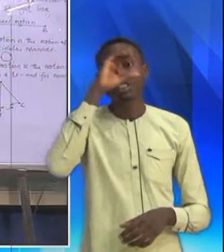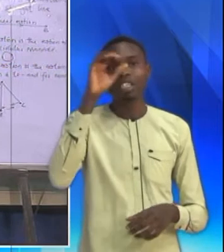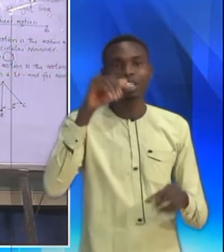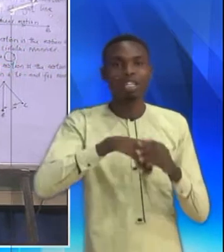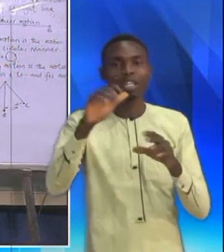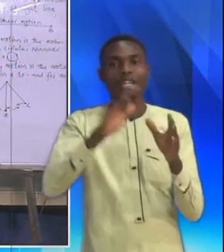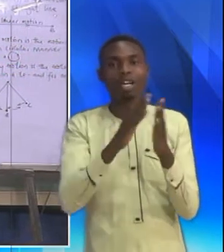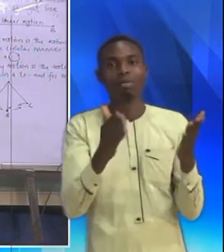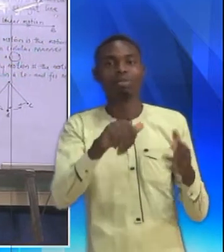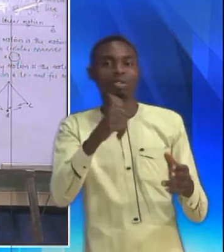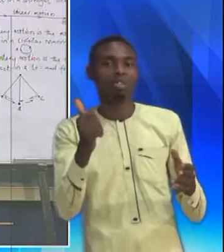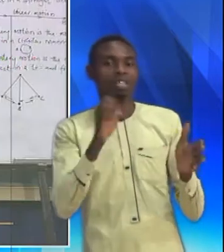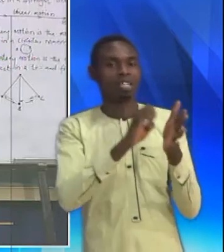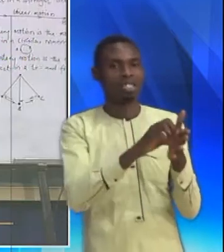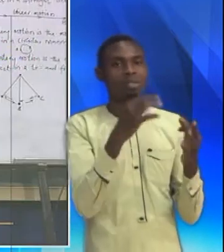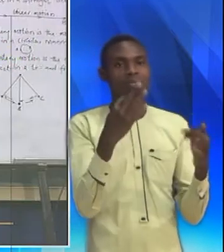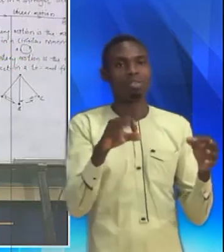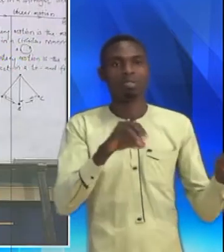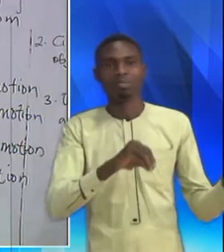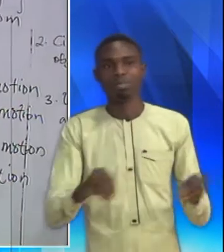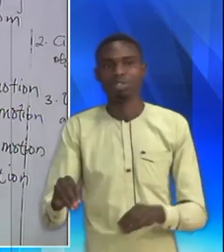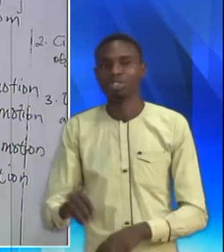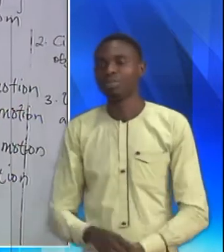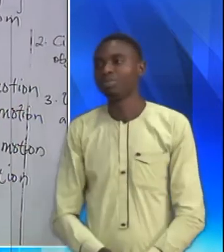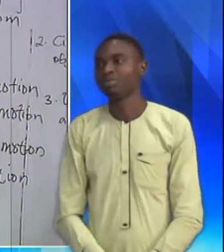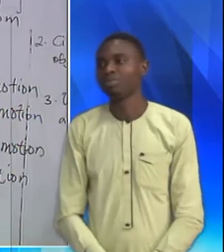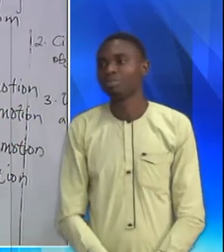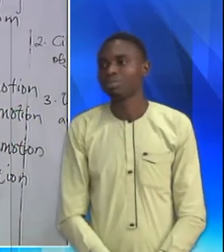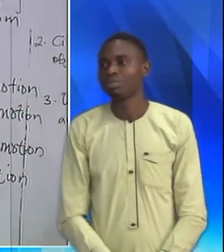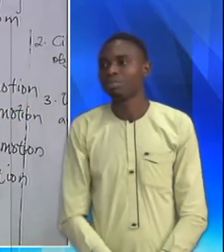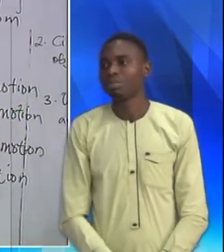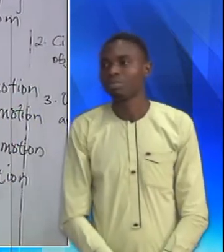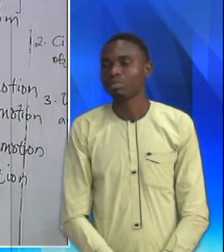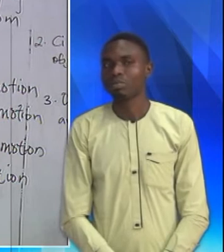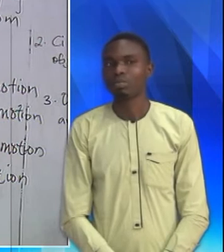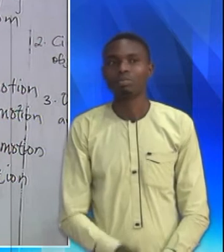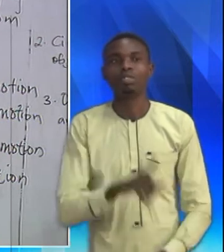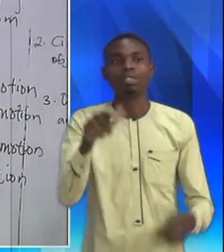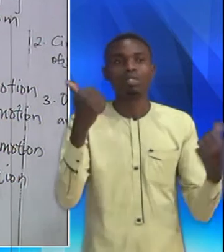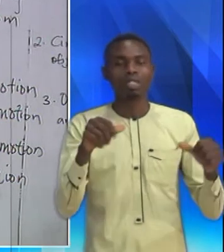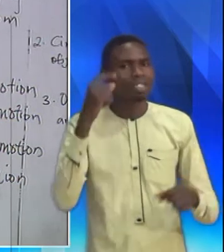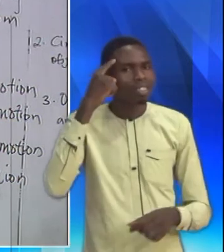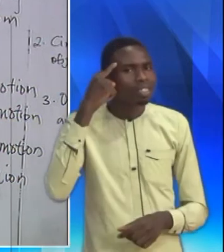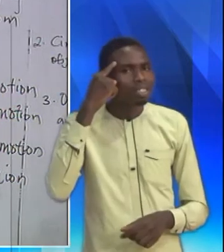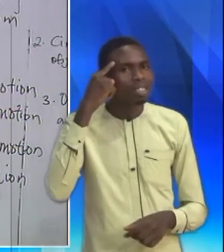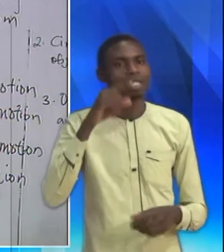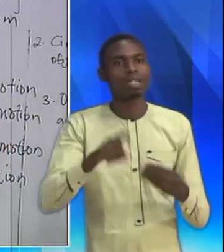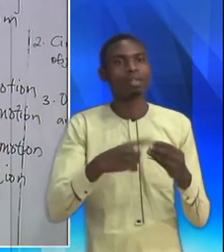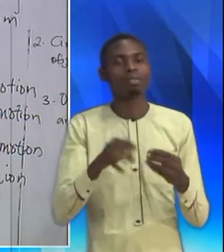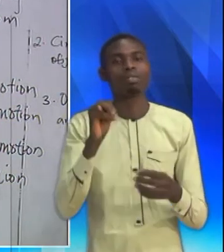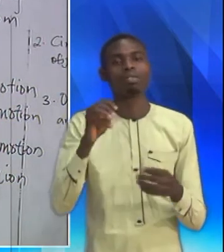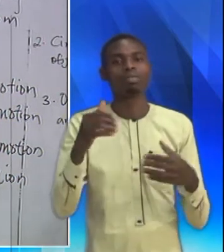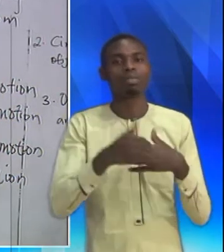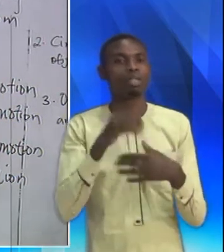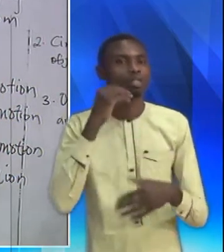oscillatory motion and all other types of motion. You can think about them at home in our day-to-day